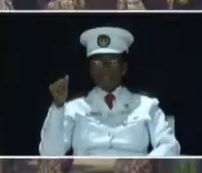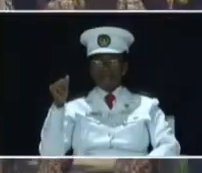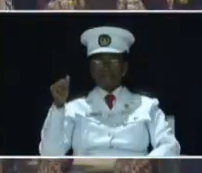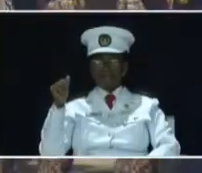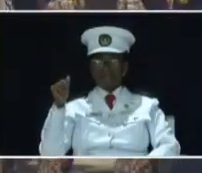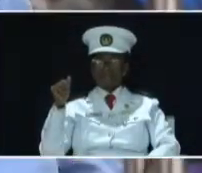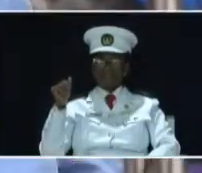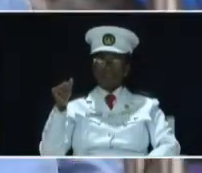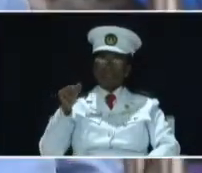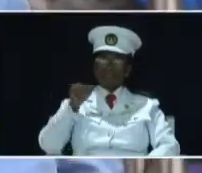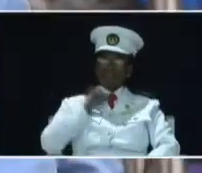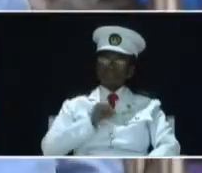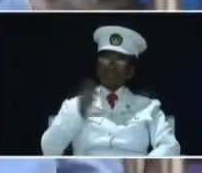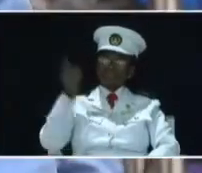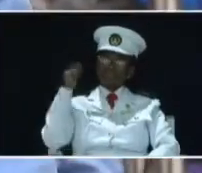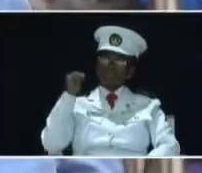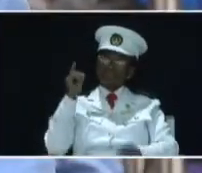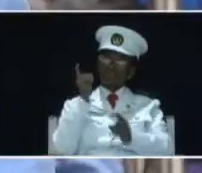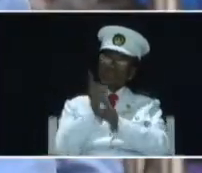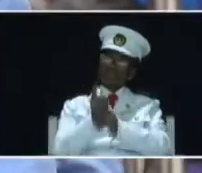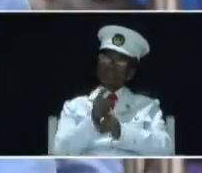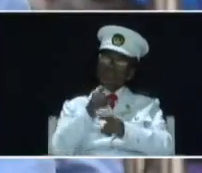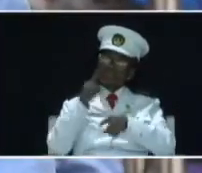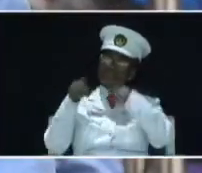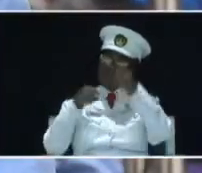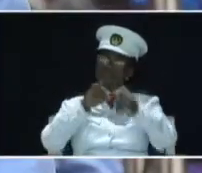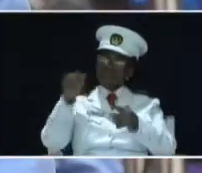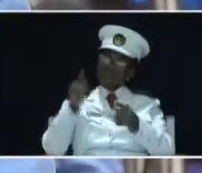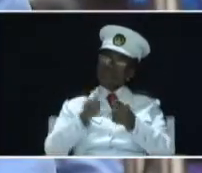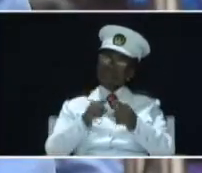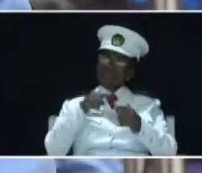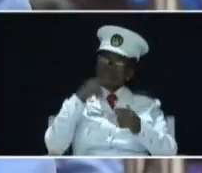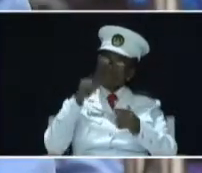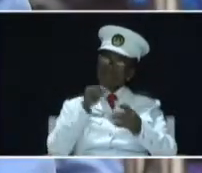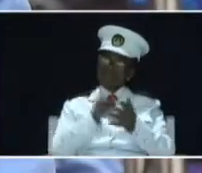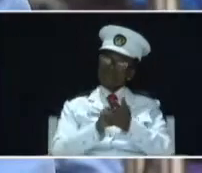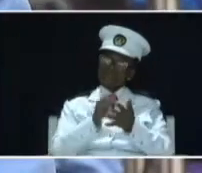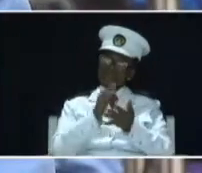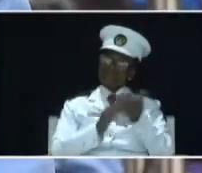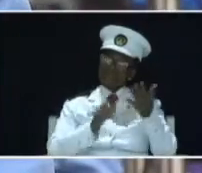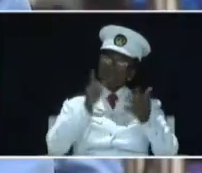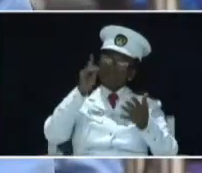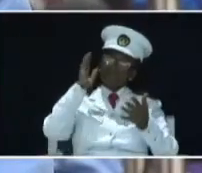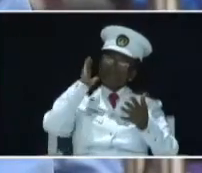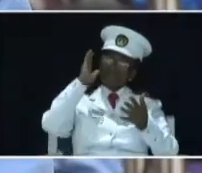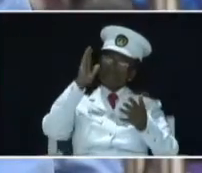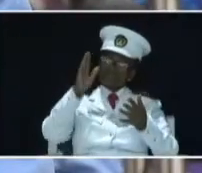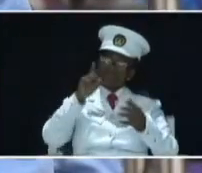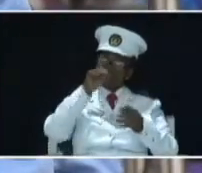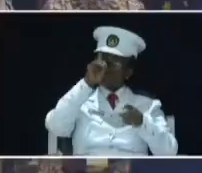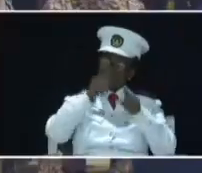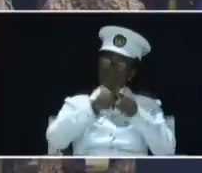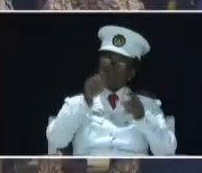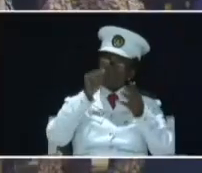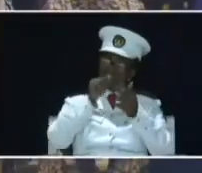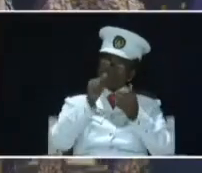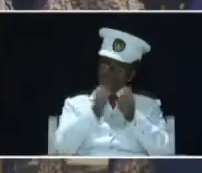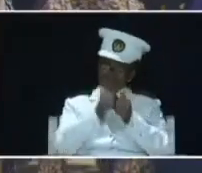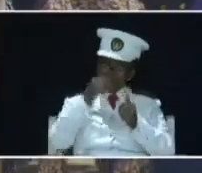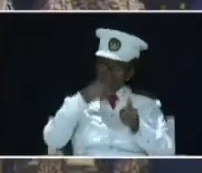Because I was just going to say, I hope somebody will agree with me that the sufferings in our nations must stop.